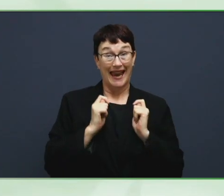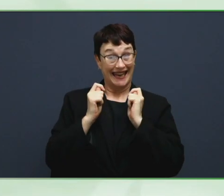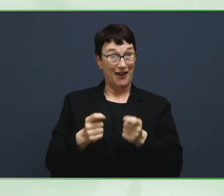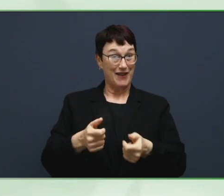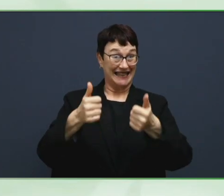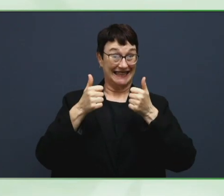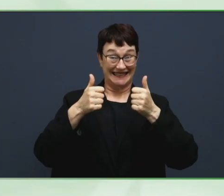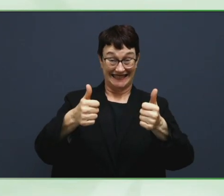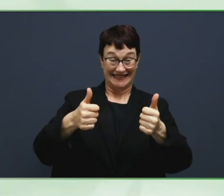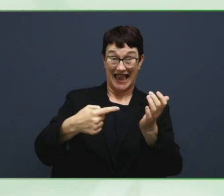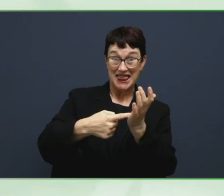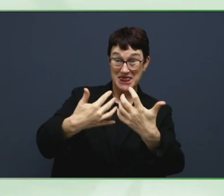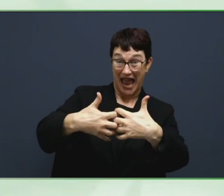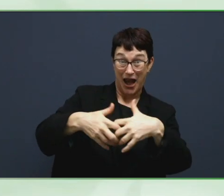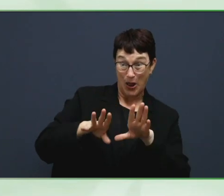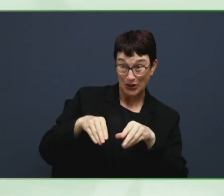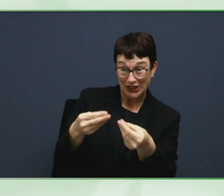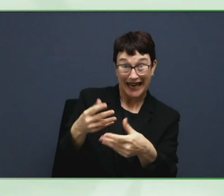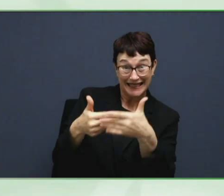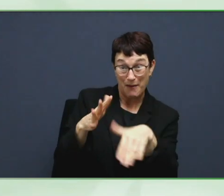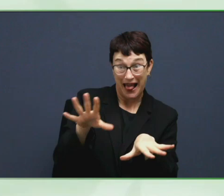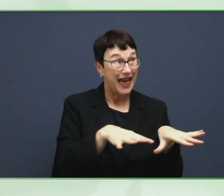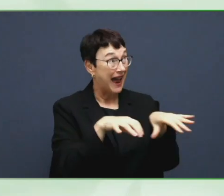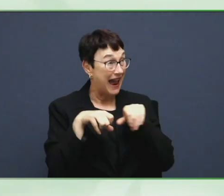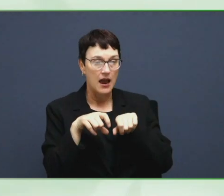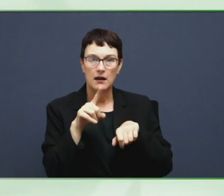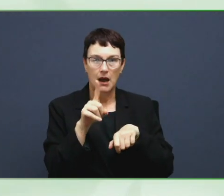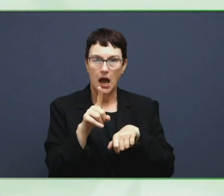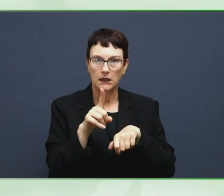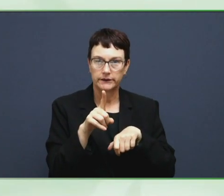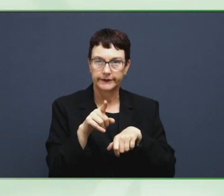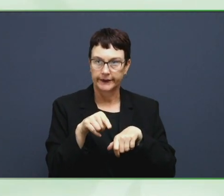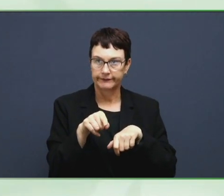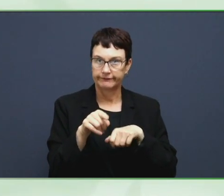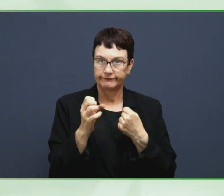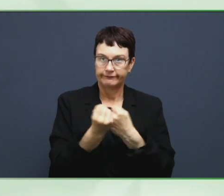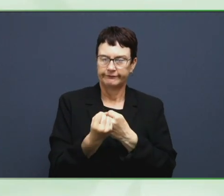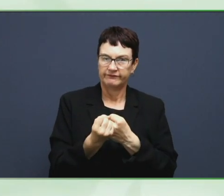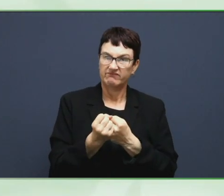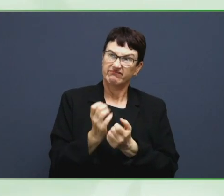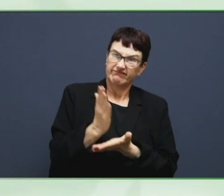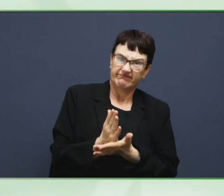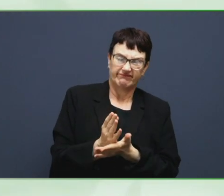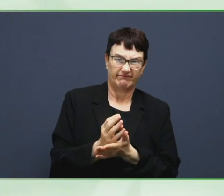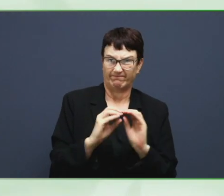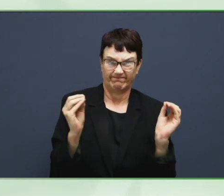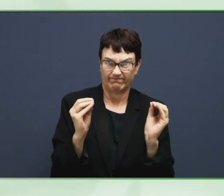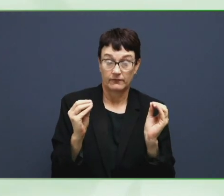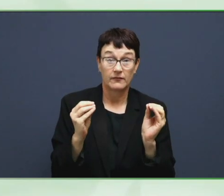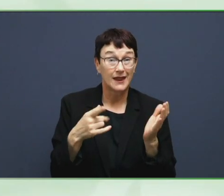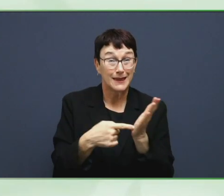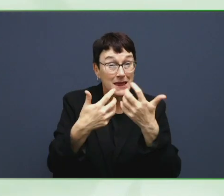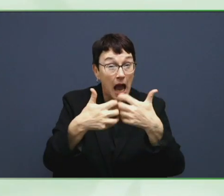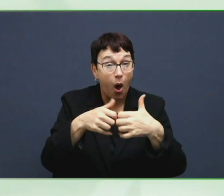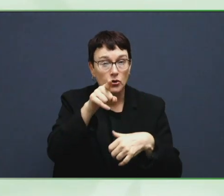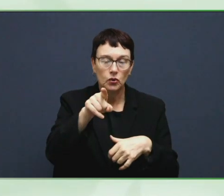develop technology may exclude the same people it is supposed to benefit. When technology is deployed or used irresponsibly